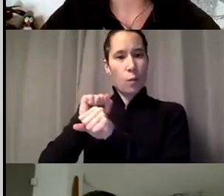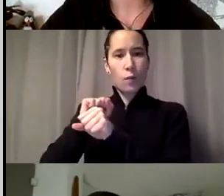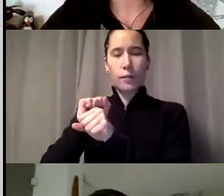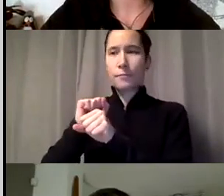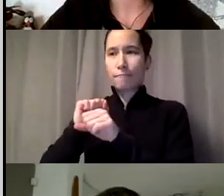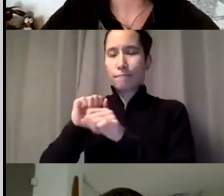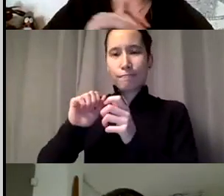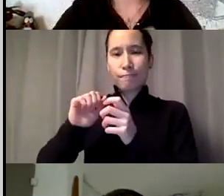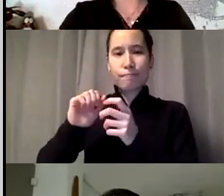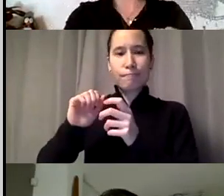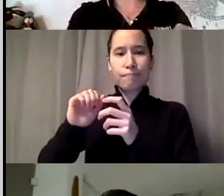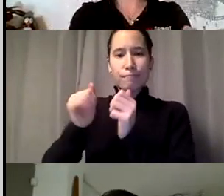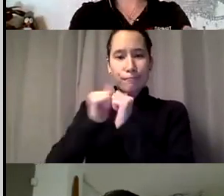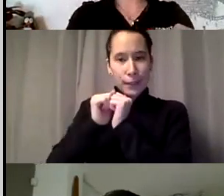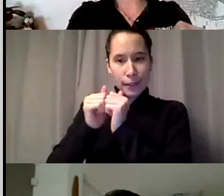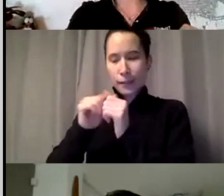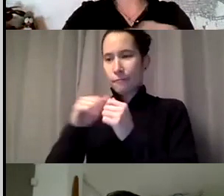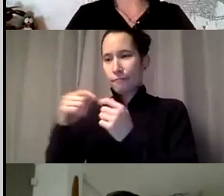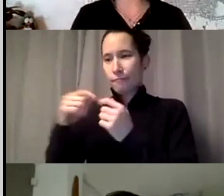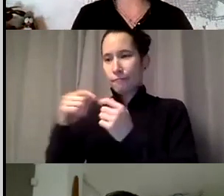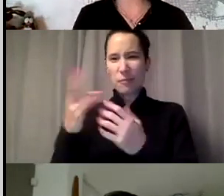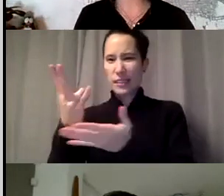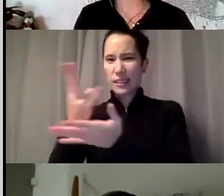differently over the past 7 weeks. So